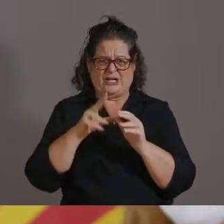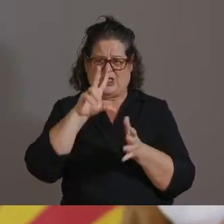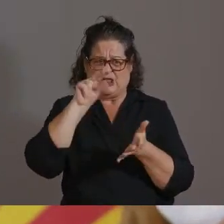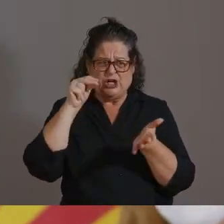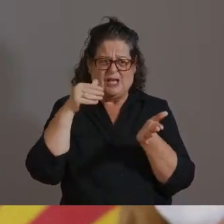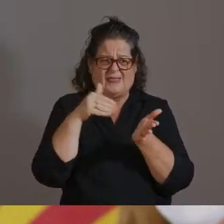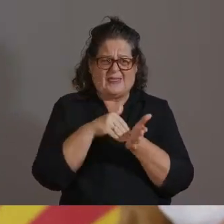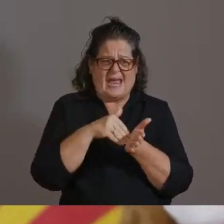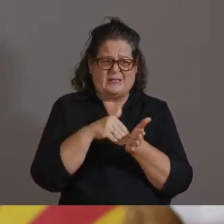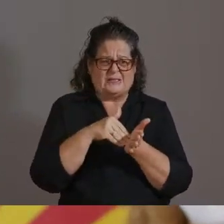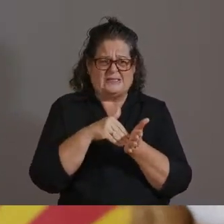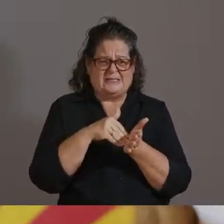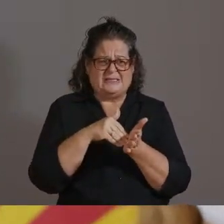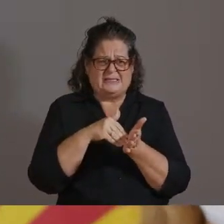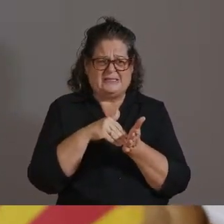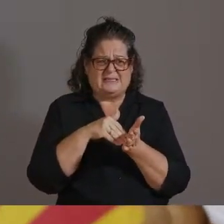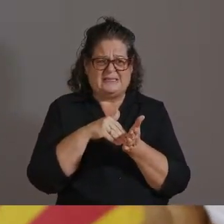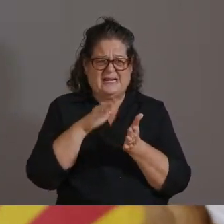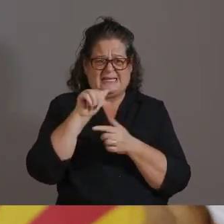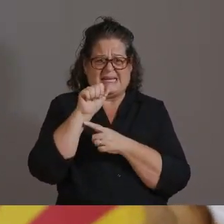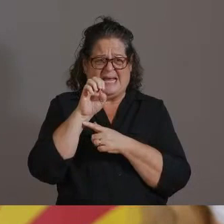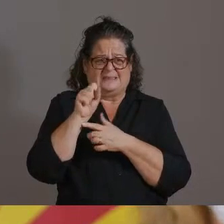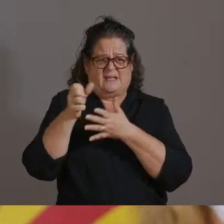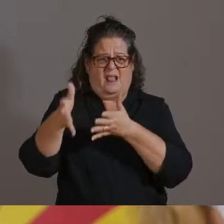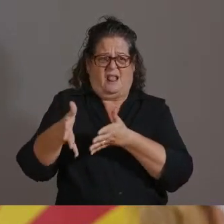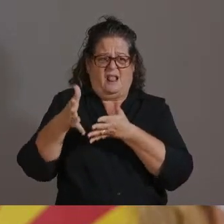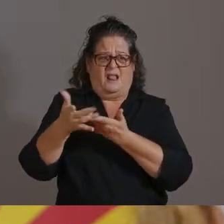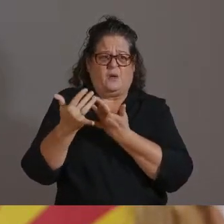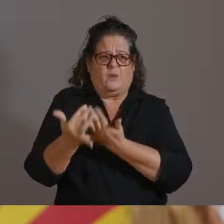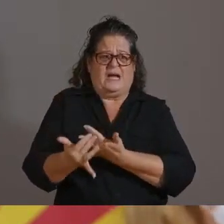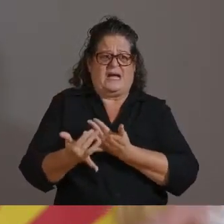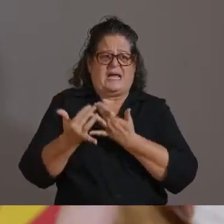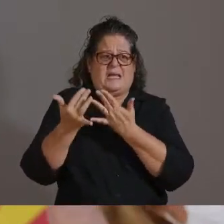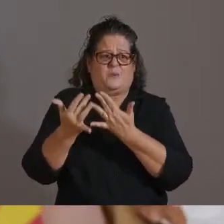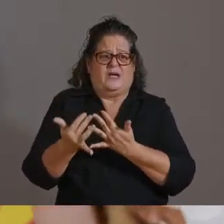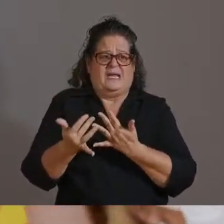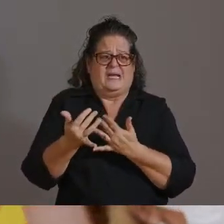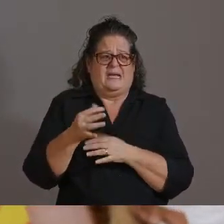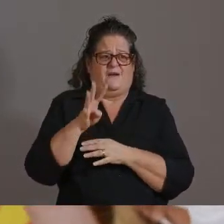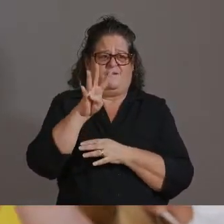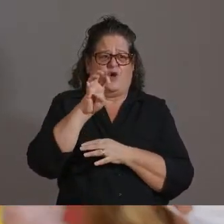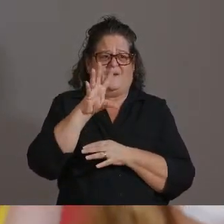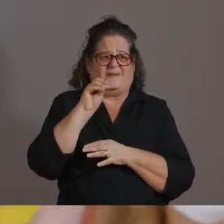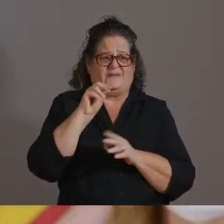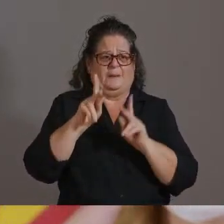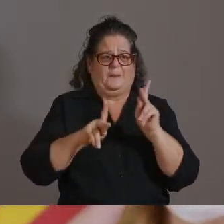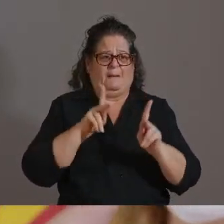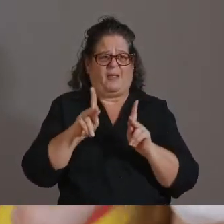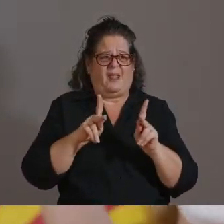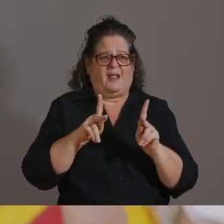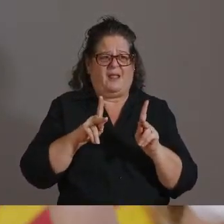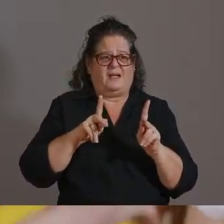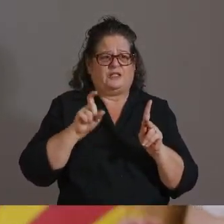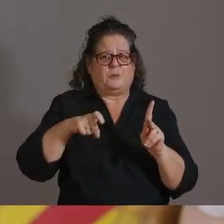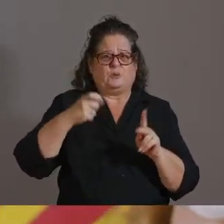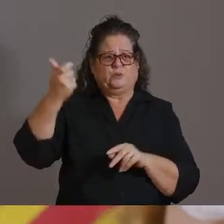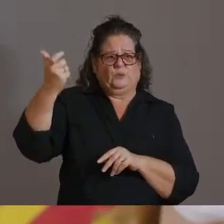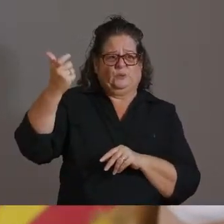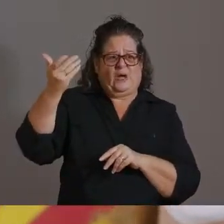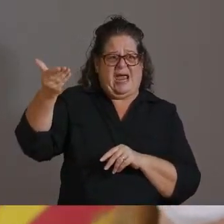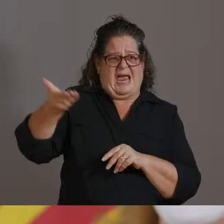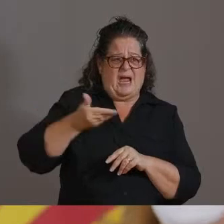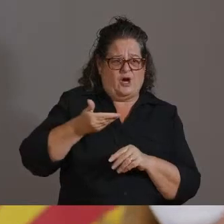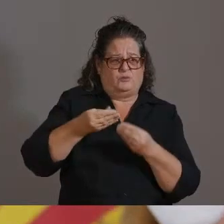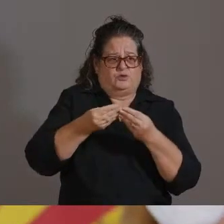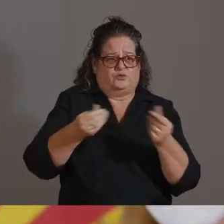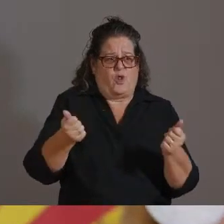And it's my understanding that there were around 450 people hired to adjudicate these cases at about 8 to 10 a